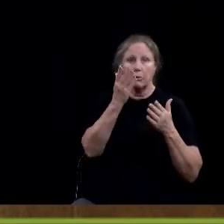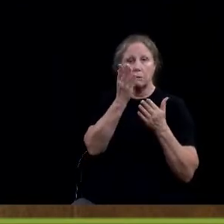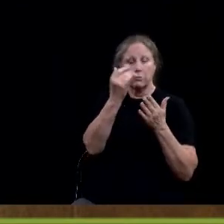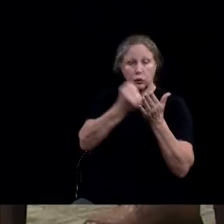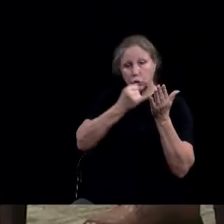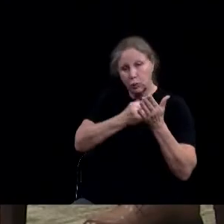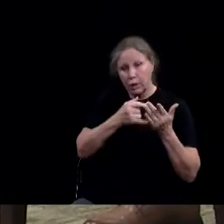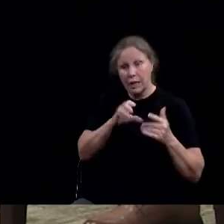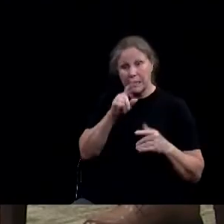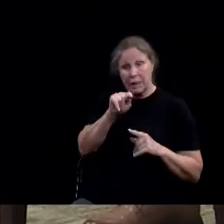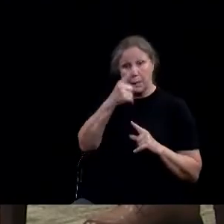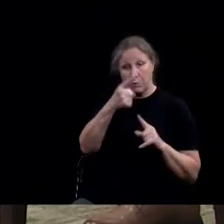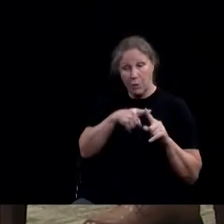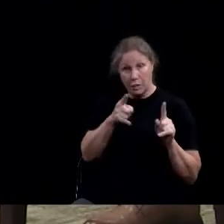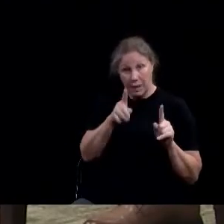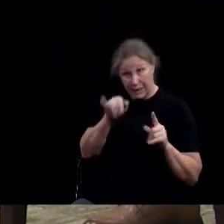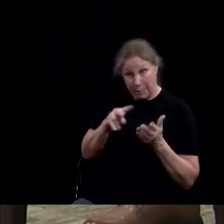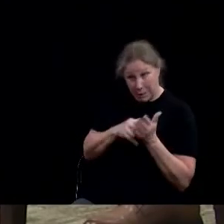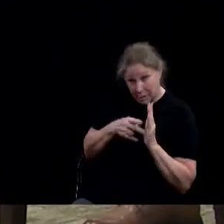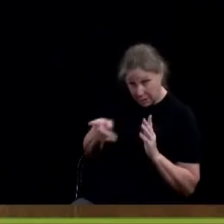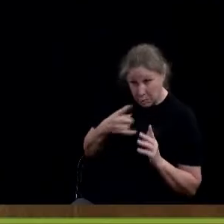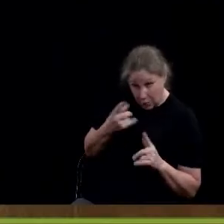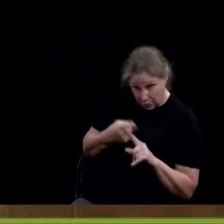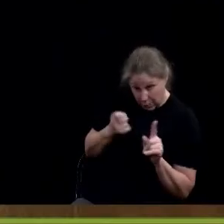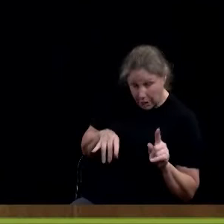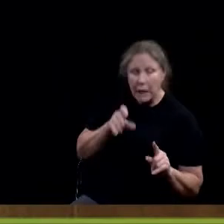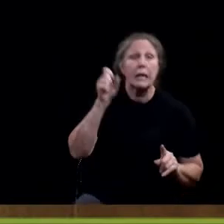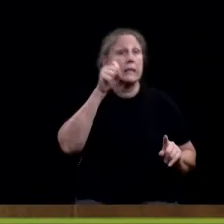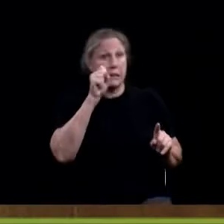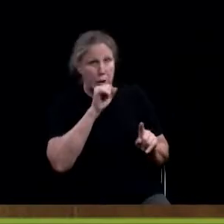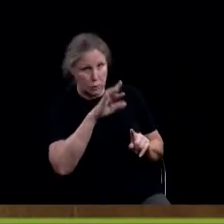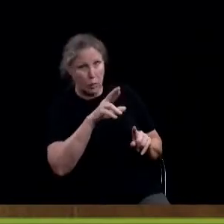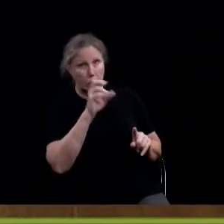Yep. Yes, sir. And then